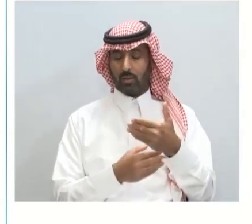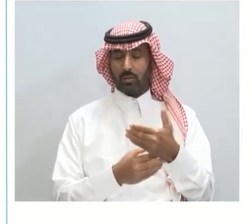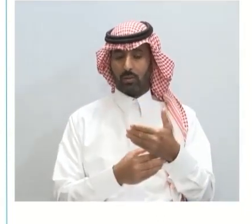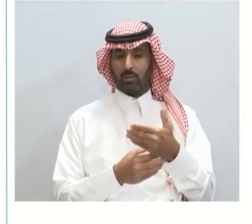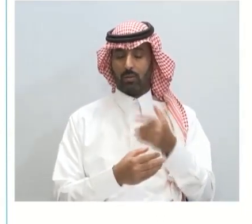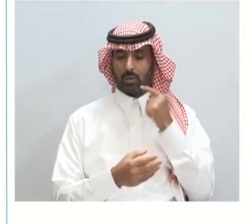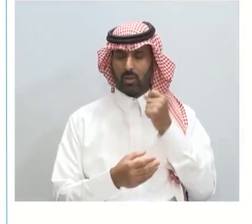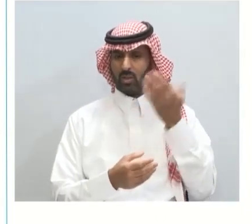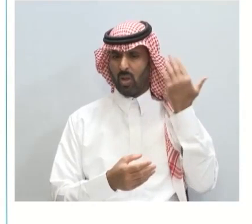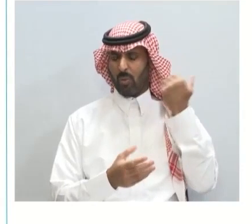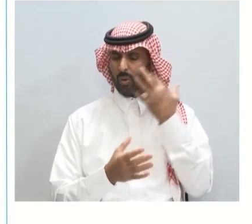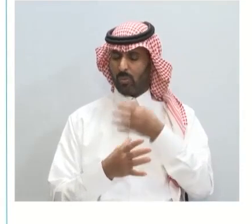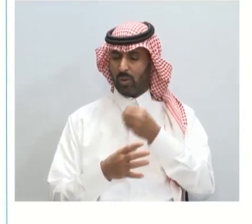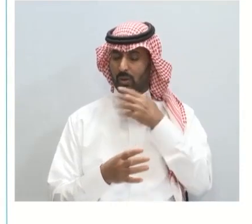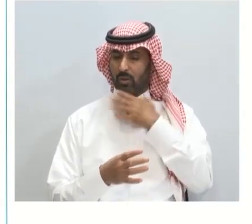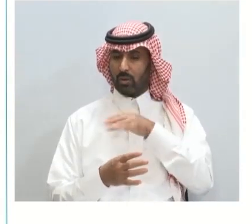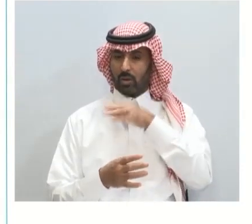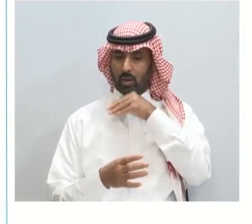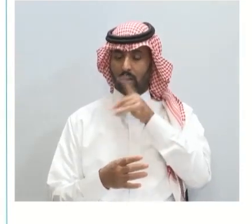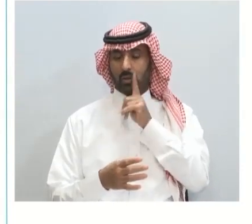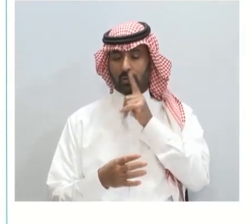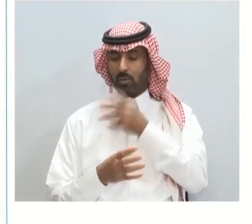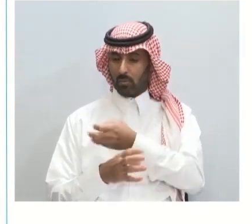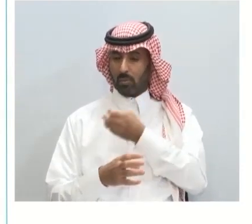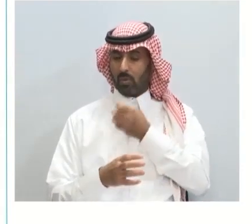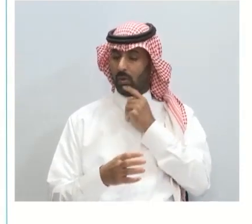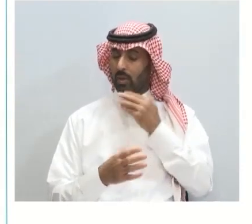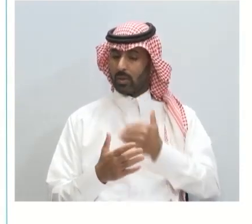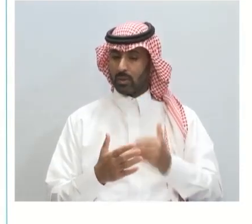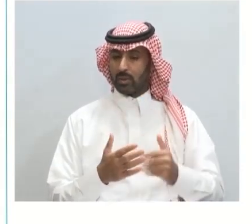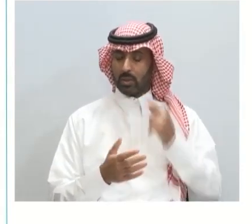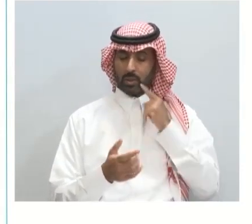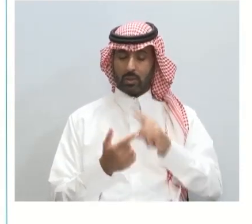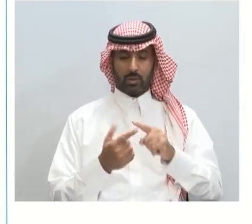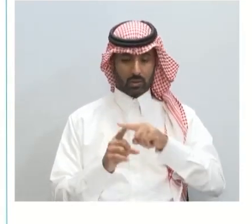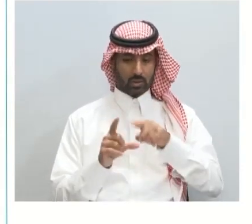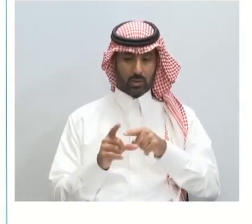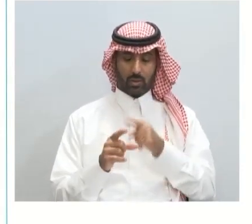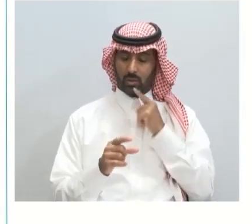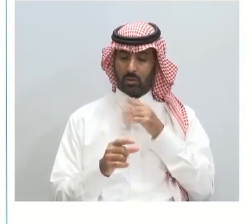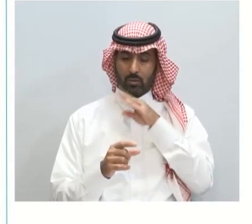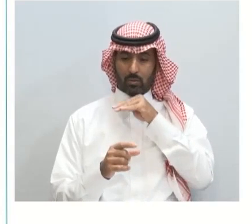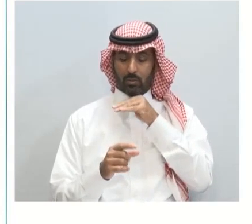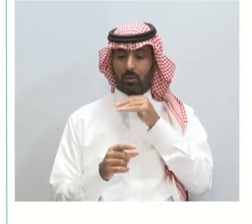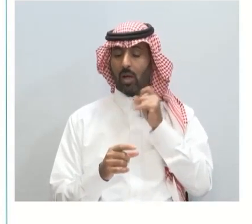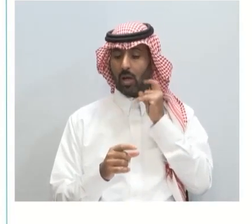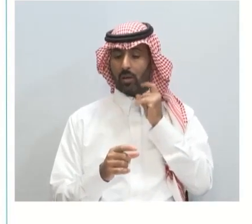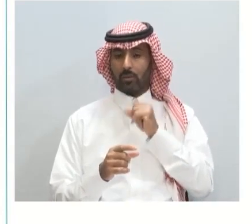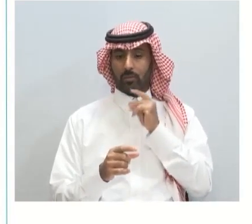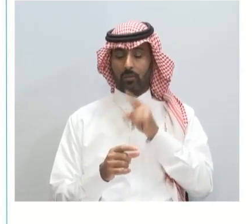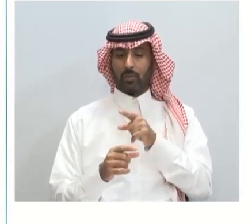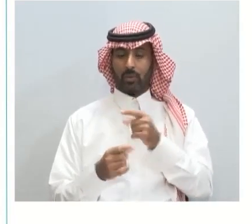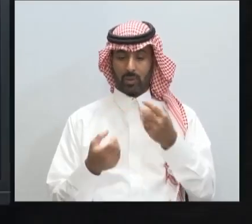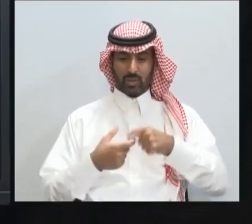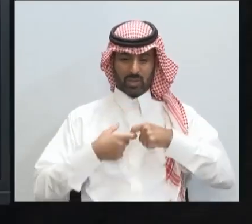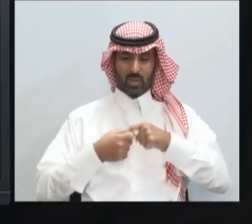like genetic, with goes with the letter E, related to the part of the cell that contains your parents' characteristics. It means